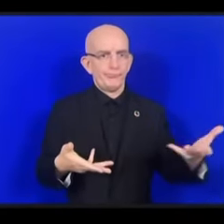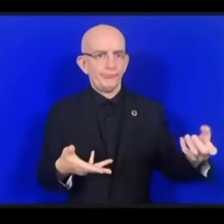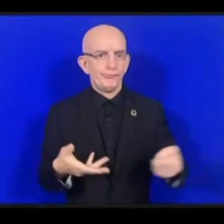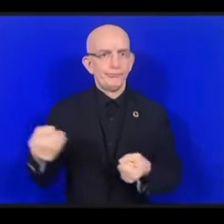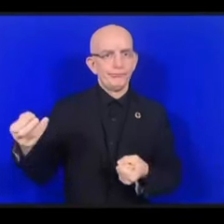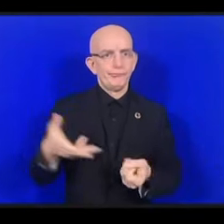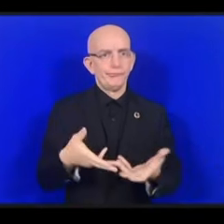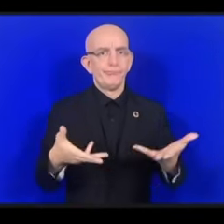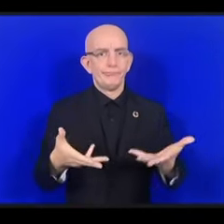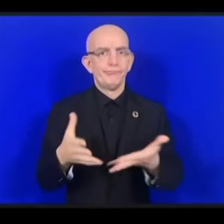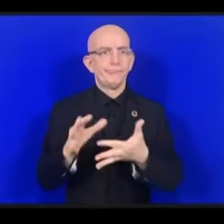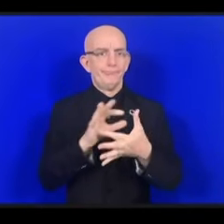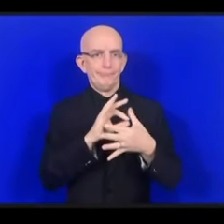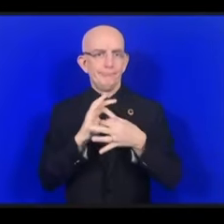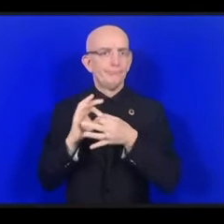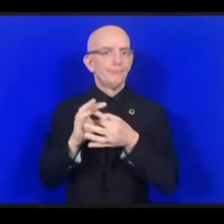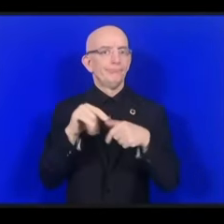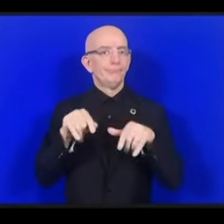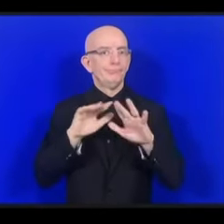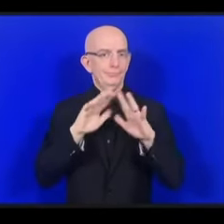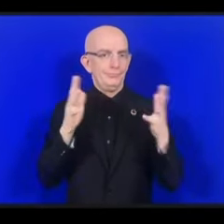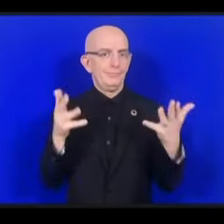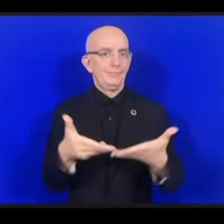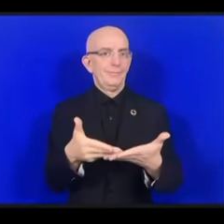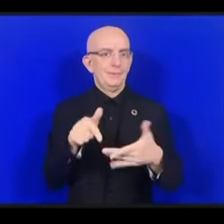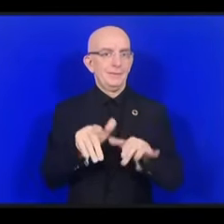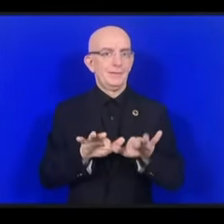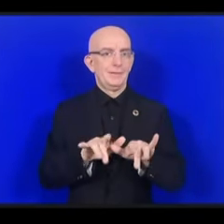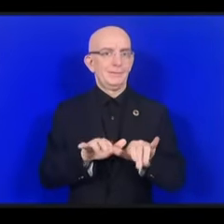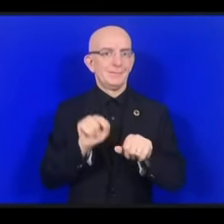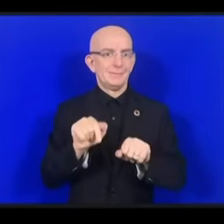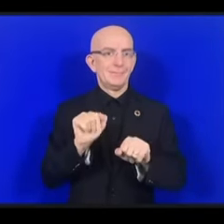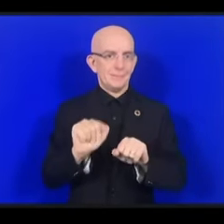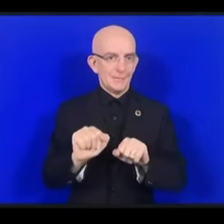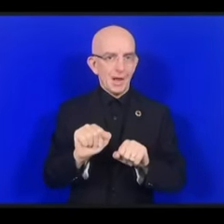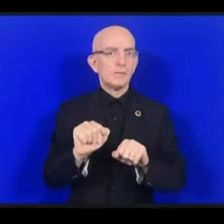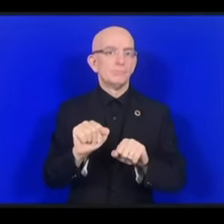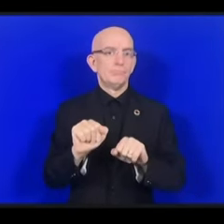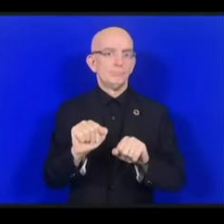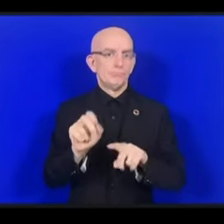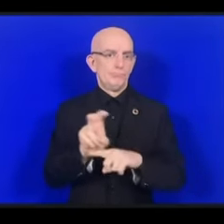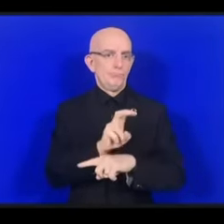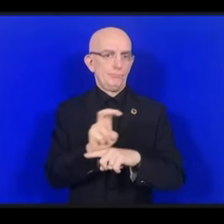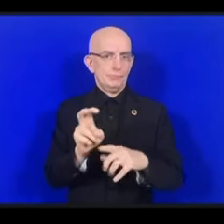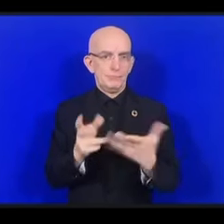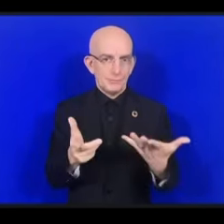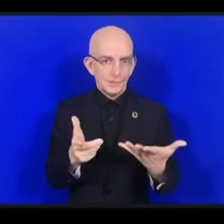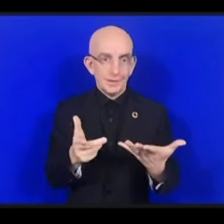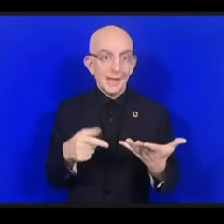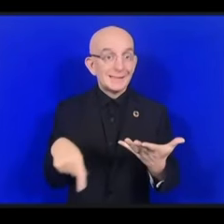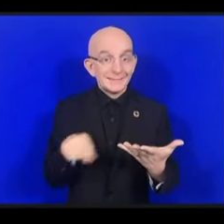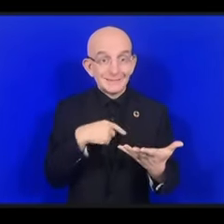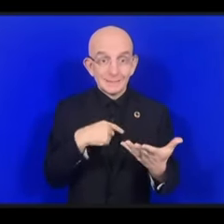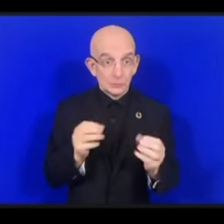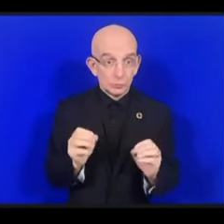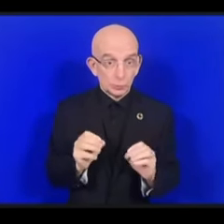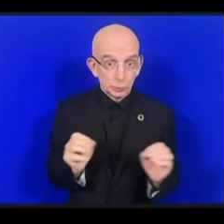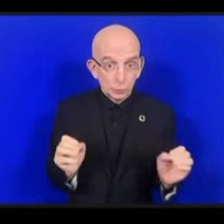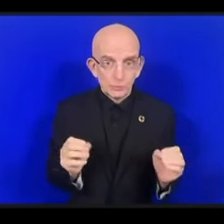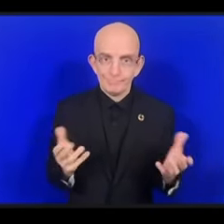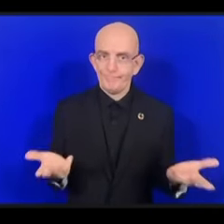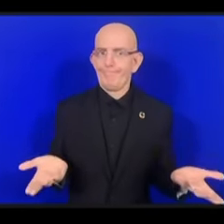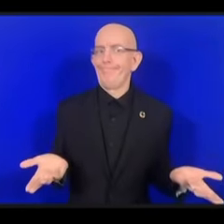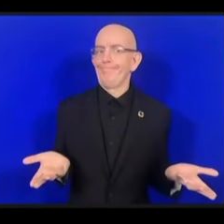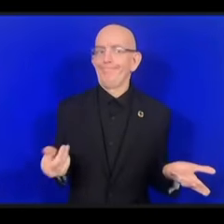Secondly, there will exist no free, open, or inclusive internet if we do not